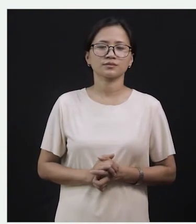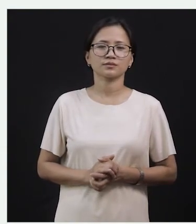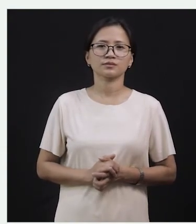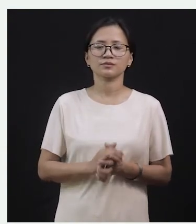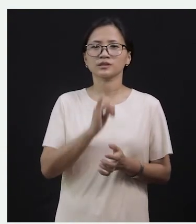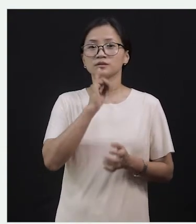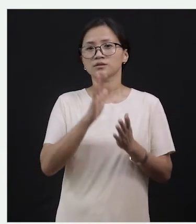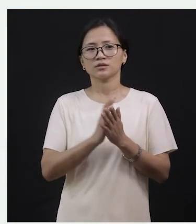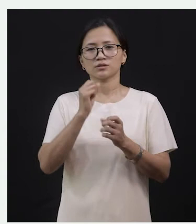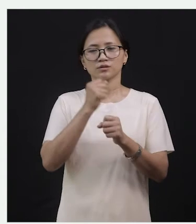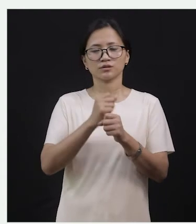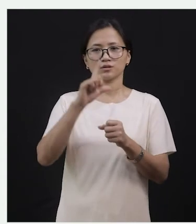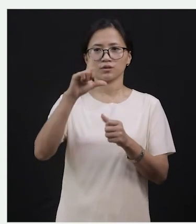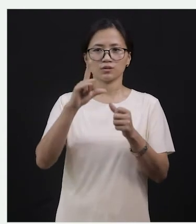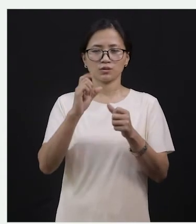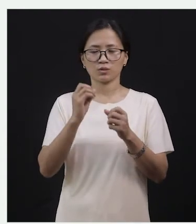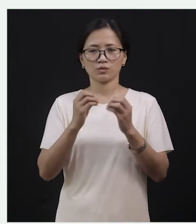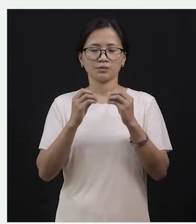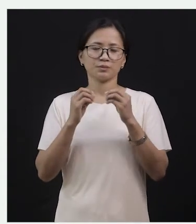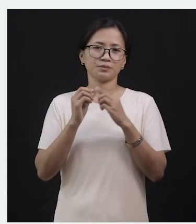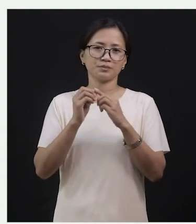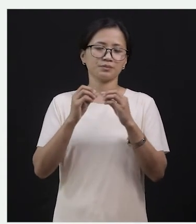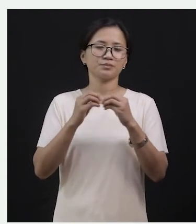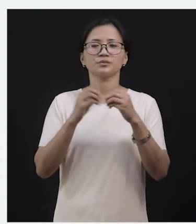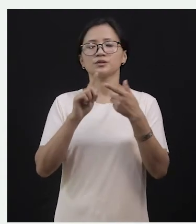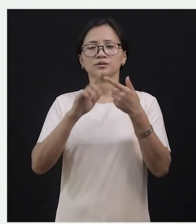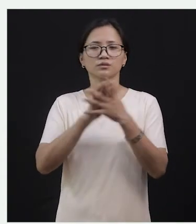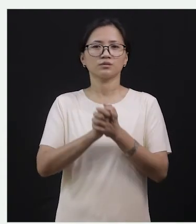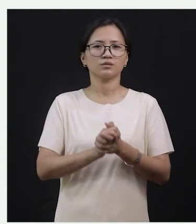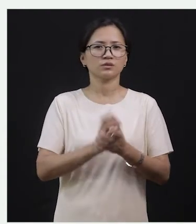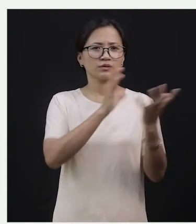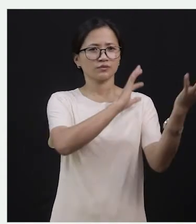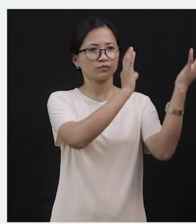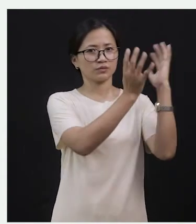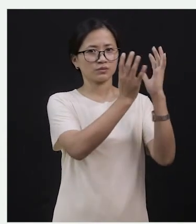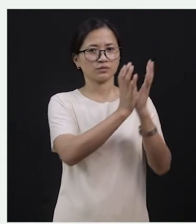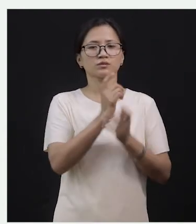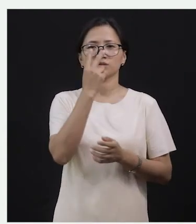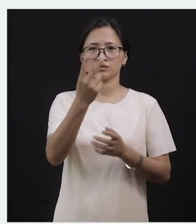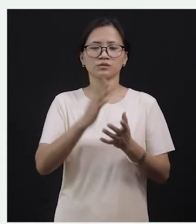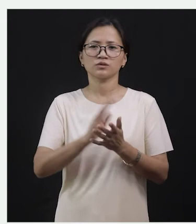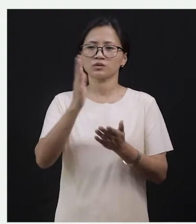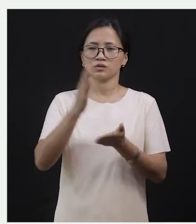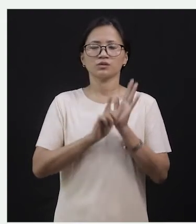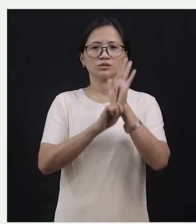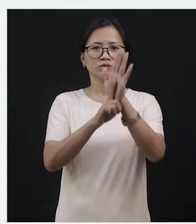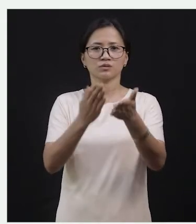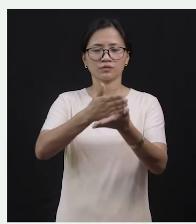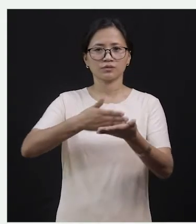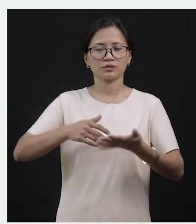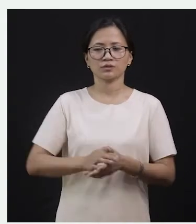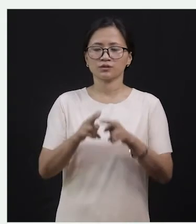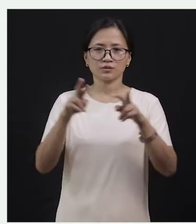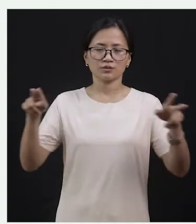the globe. I've also shown you this image in the first part of the lesson, and we have